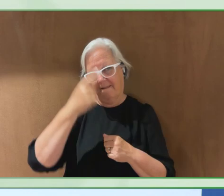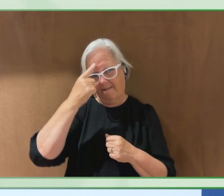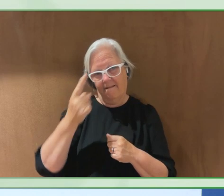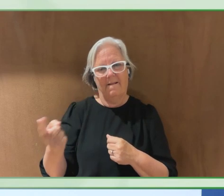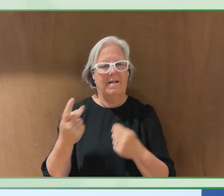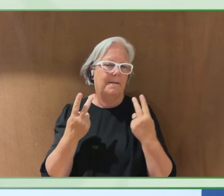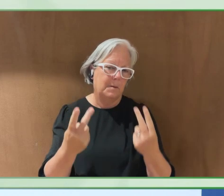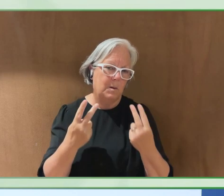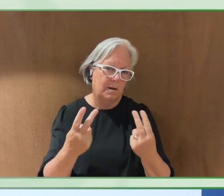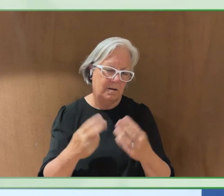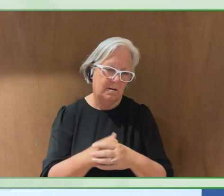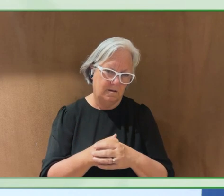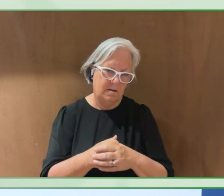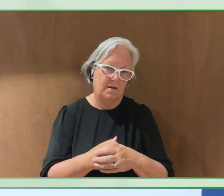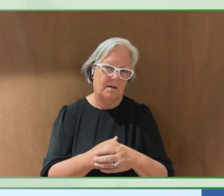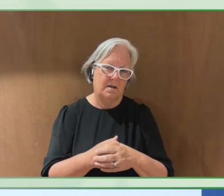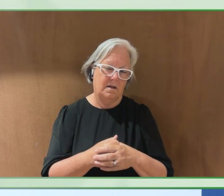from